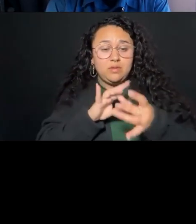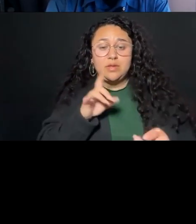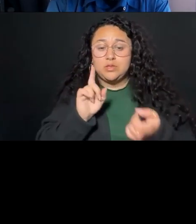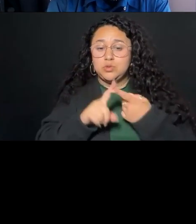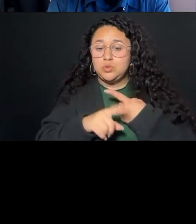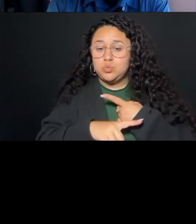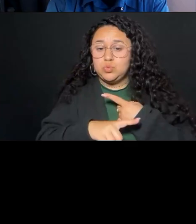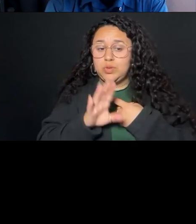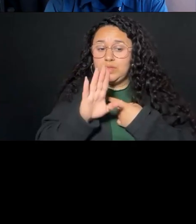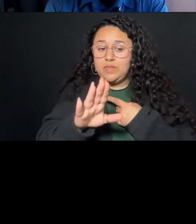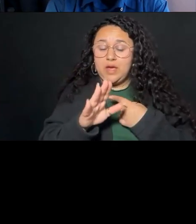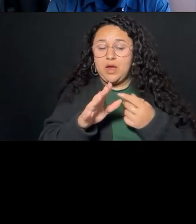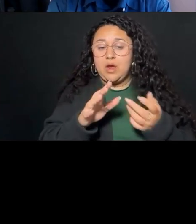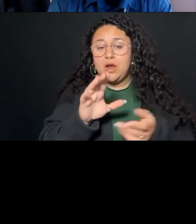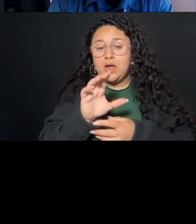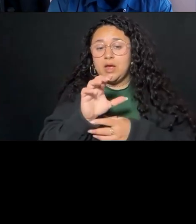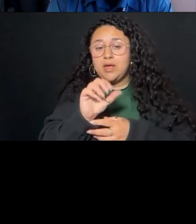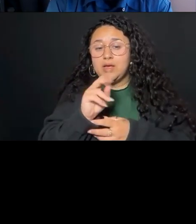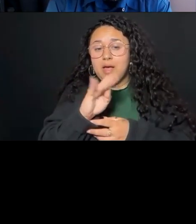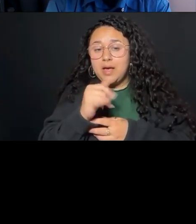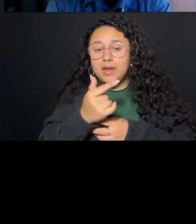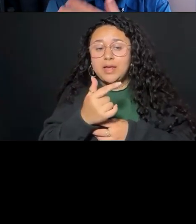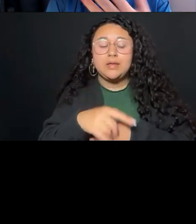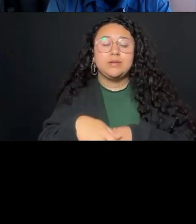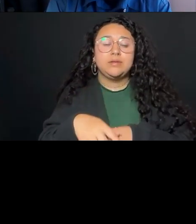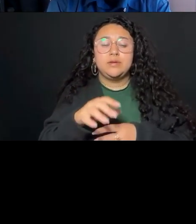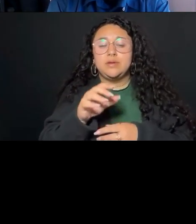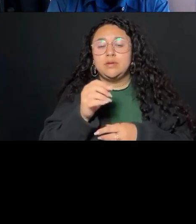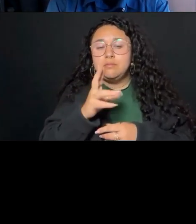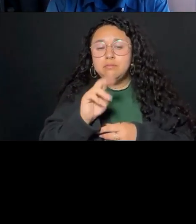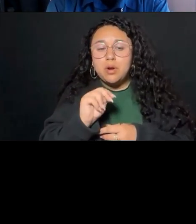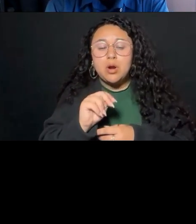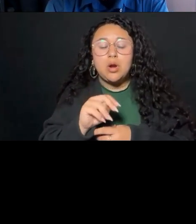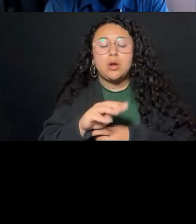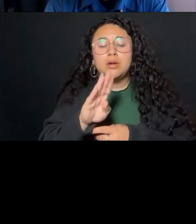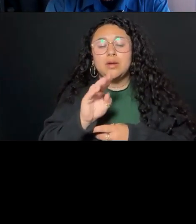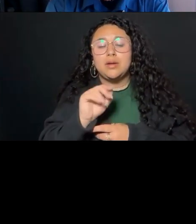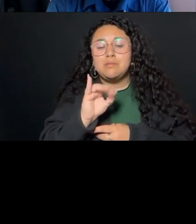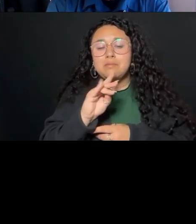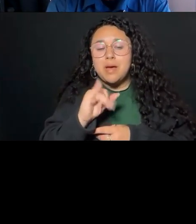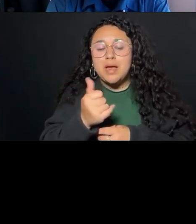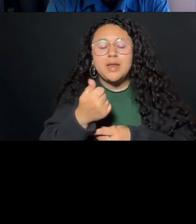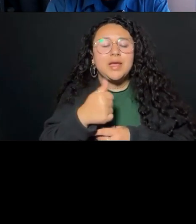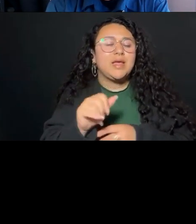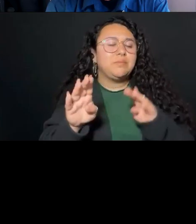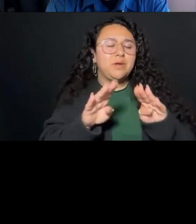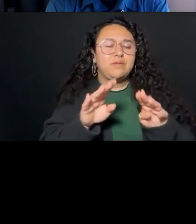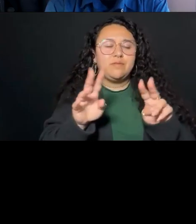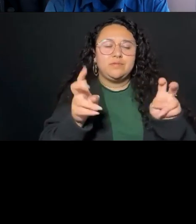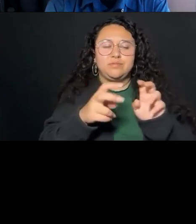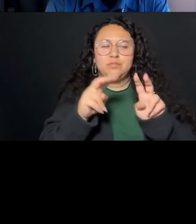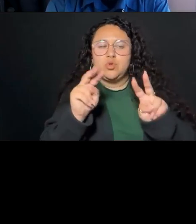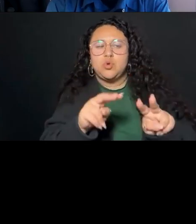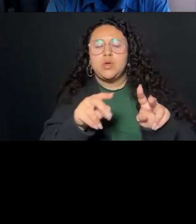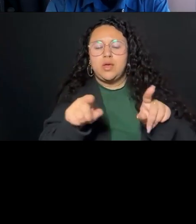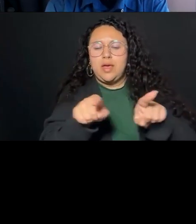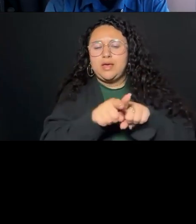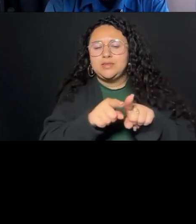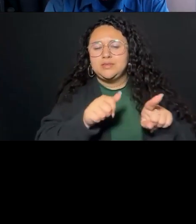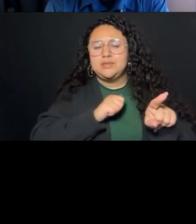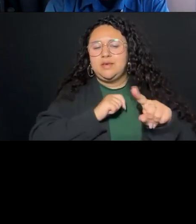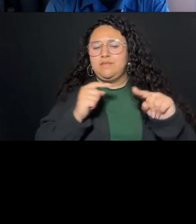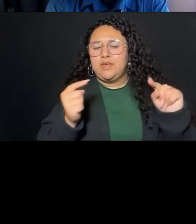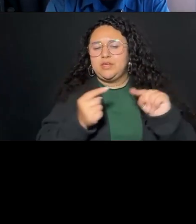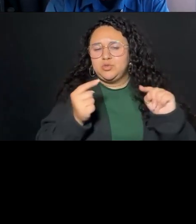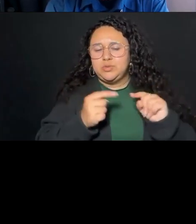with their cutting or burning or binding or any of the behaviors that we might see as self-injurious? If that's